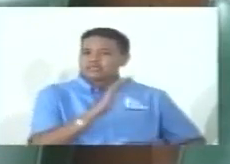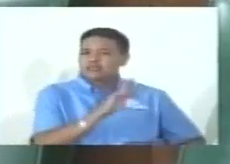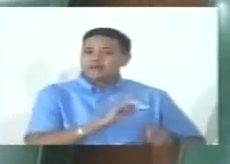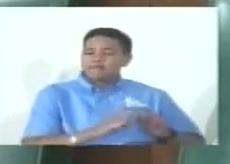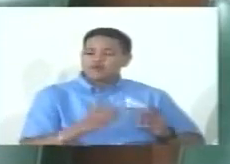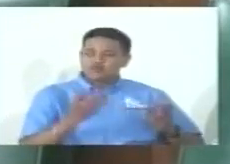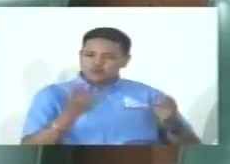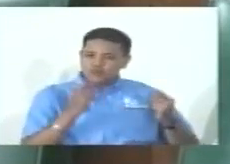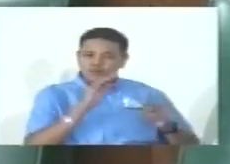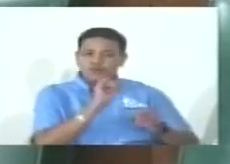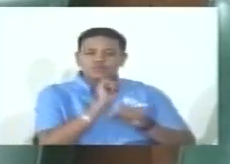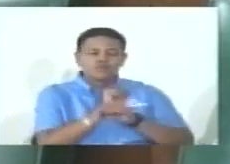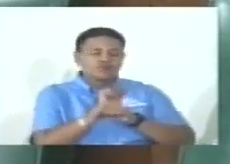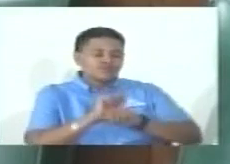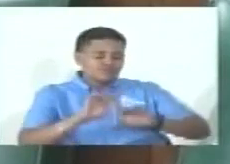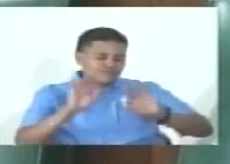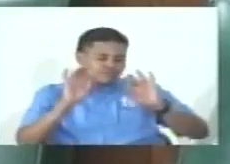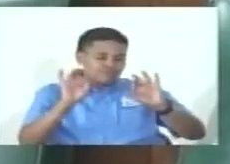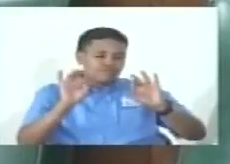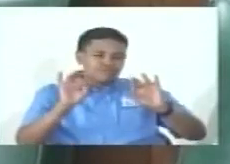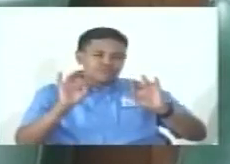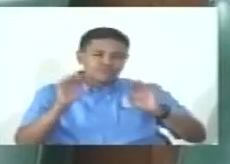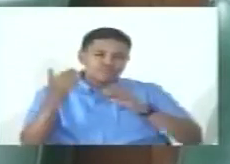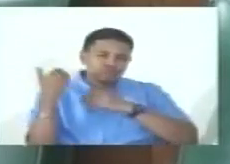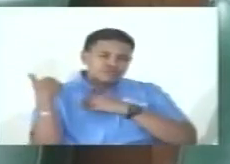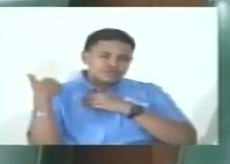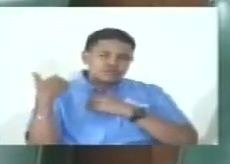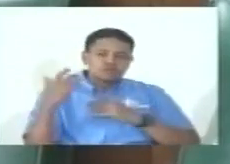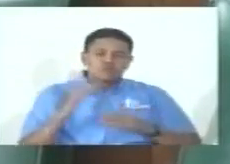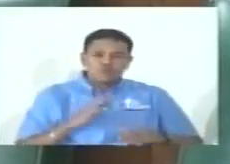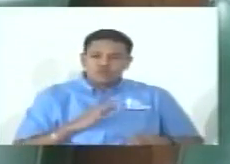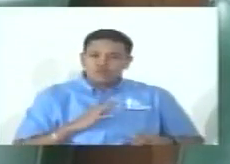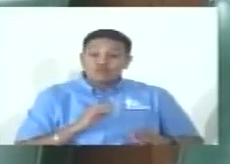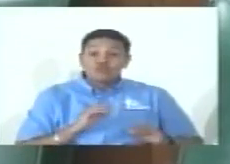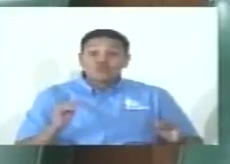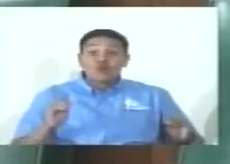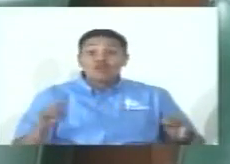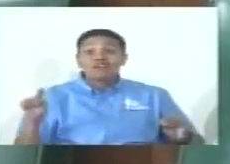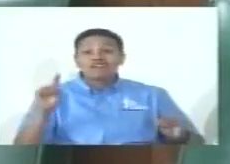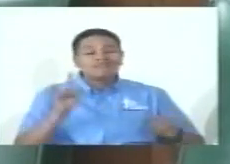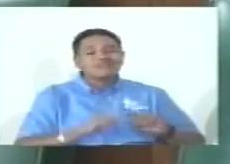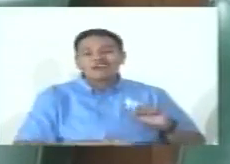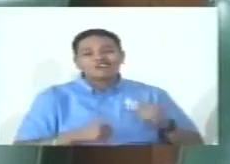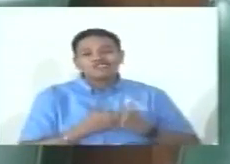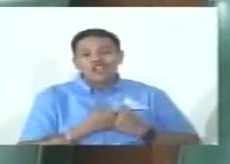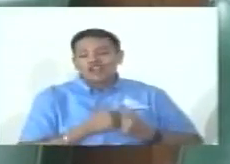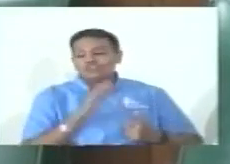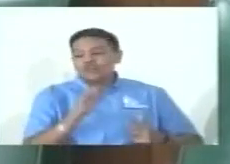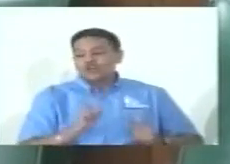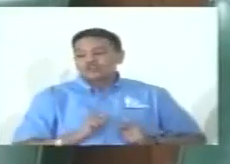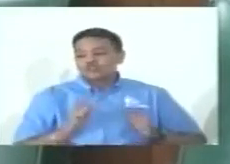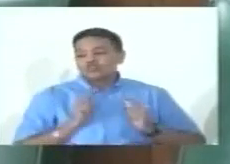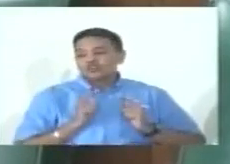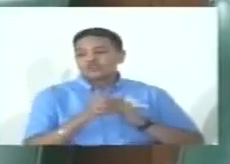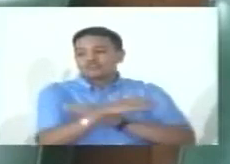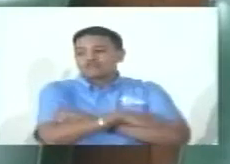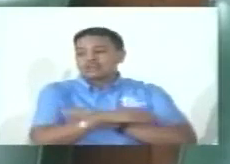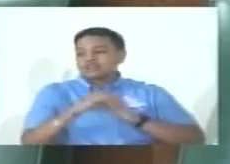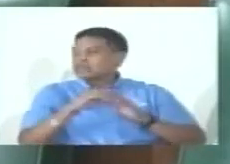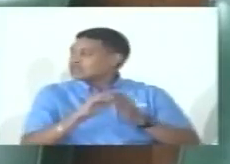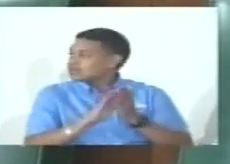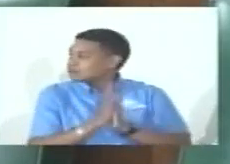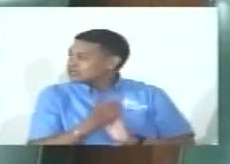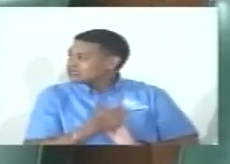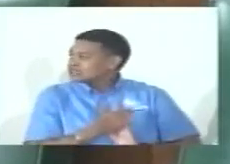delivering a charge that none could challenge. May her soul rest in